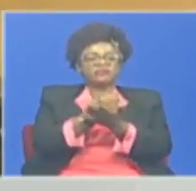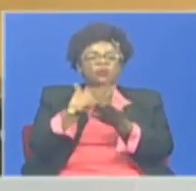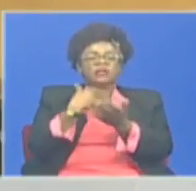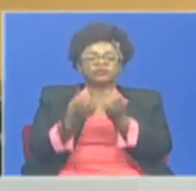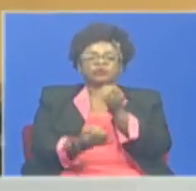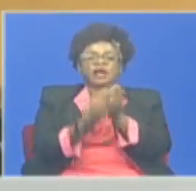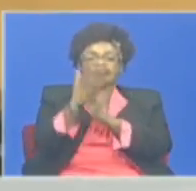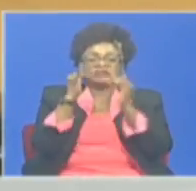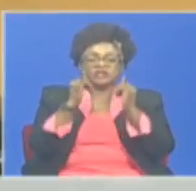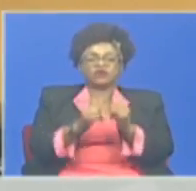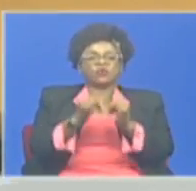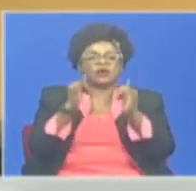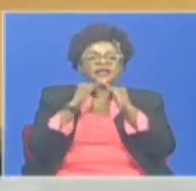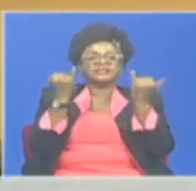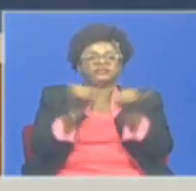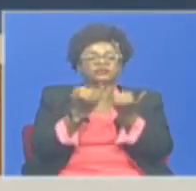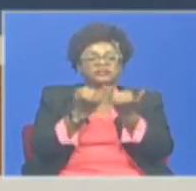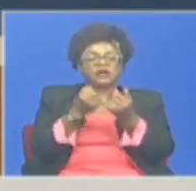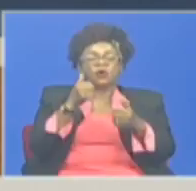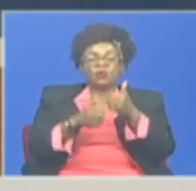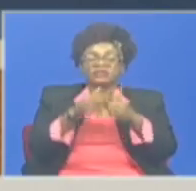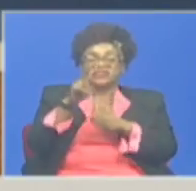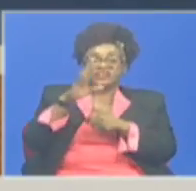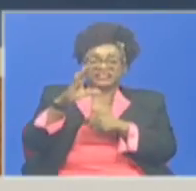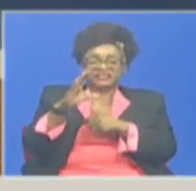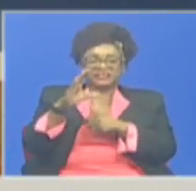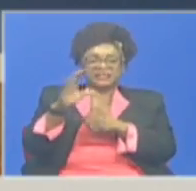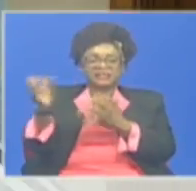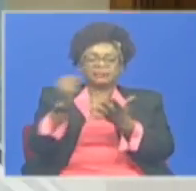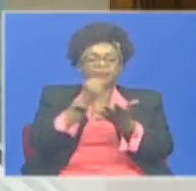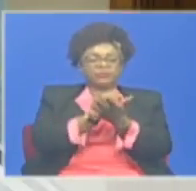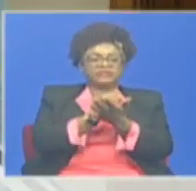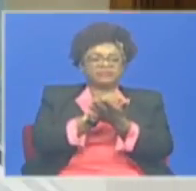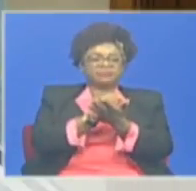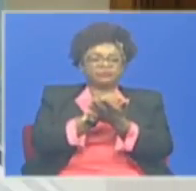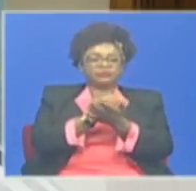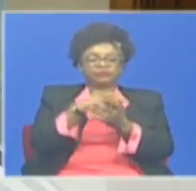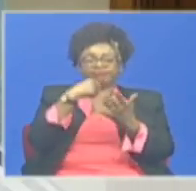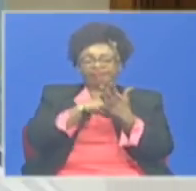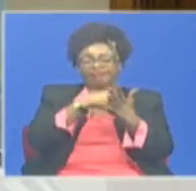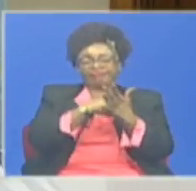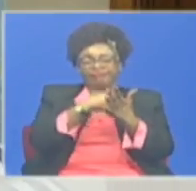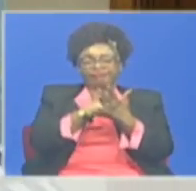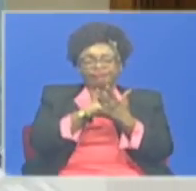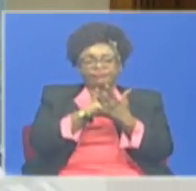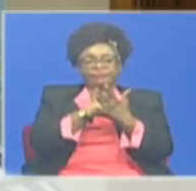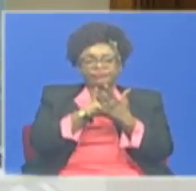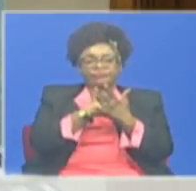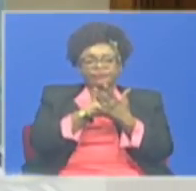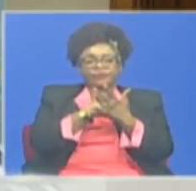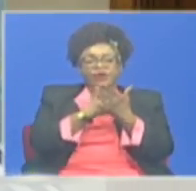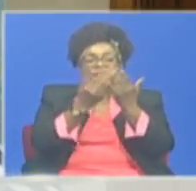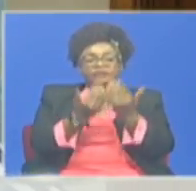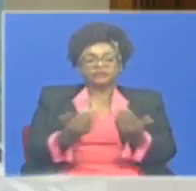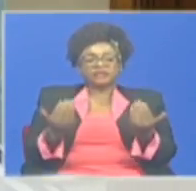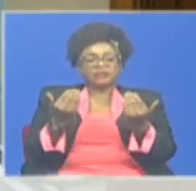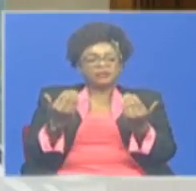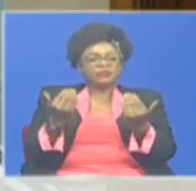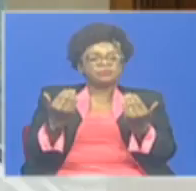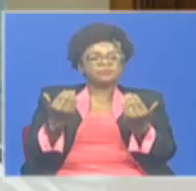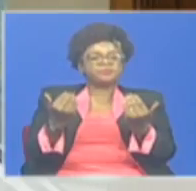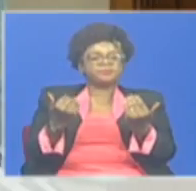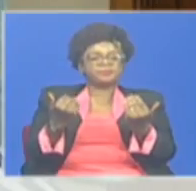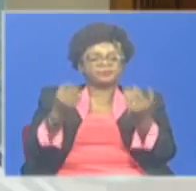institute, which the Vice-Chancellor had appointed him to spearhead. Students have really connected